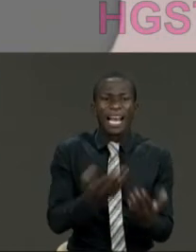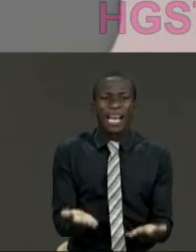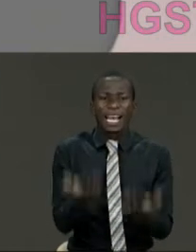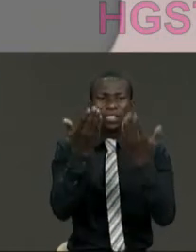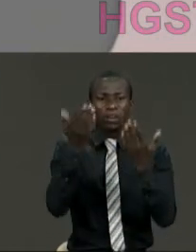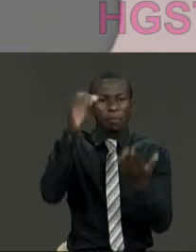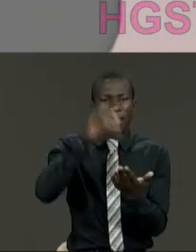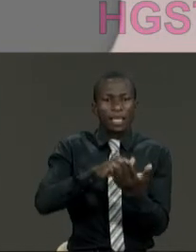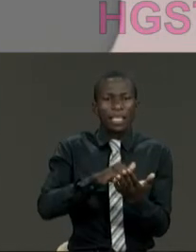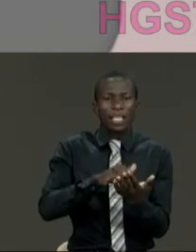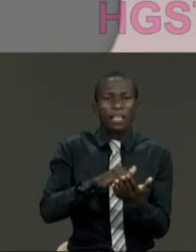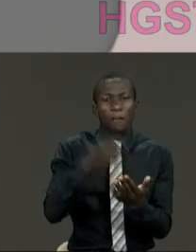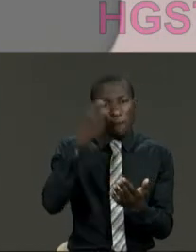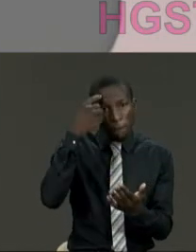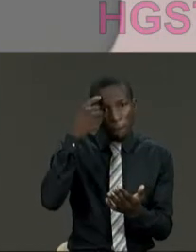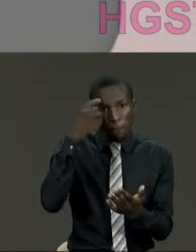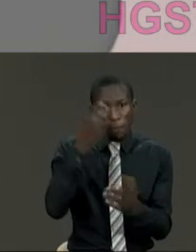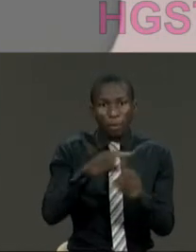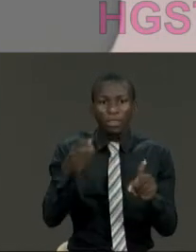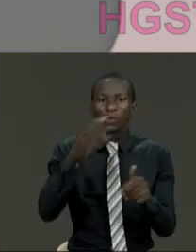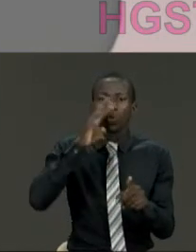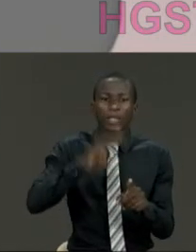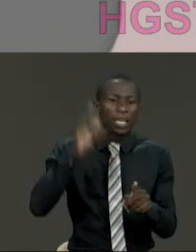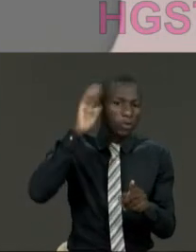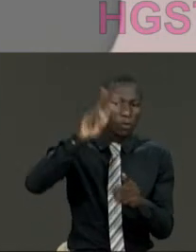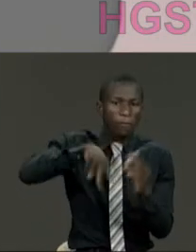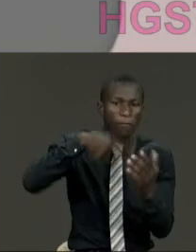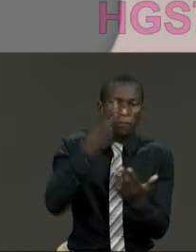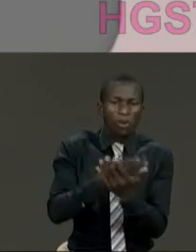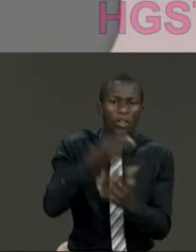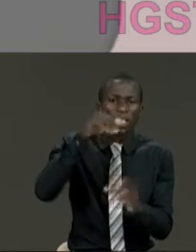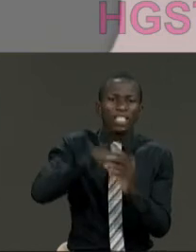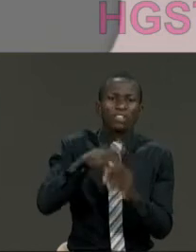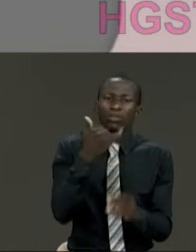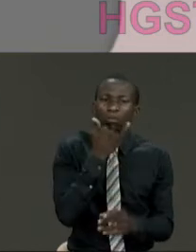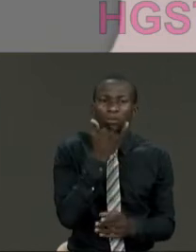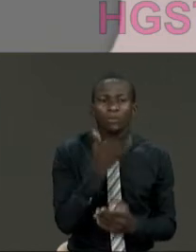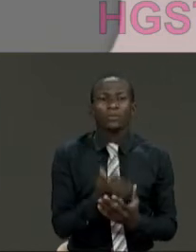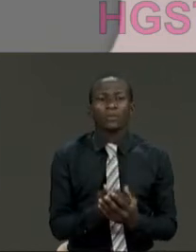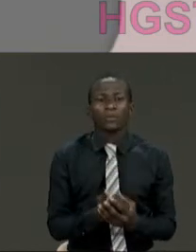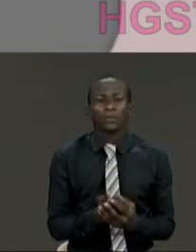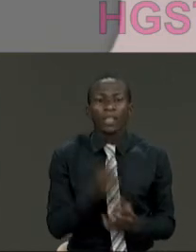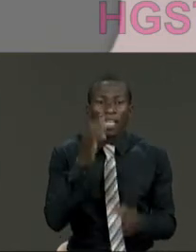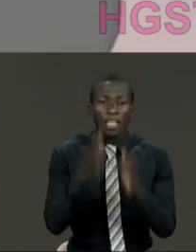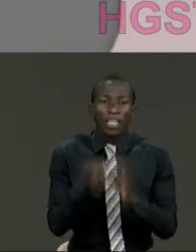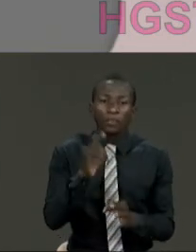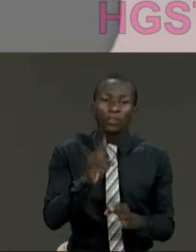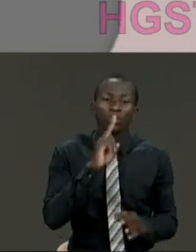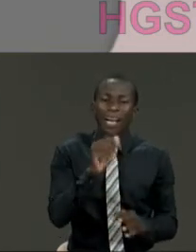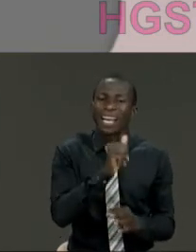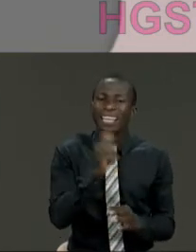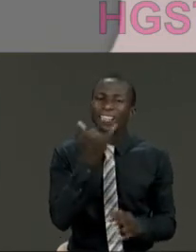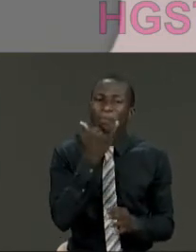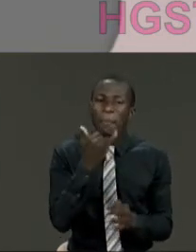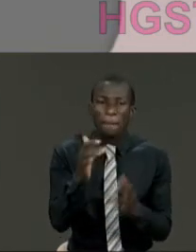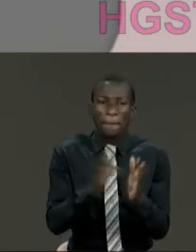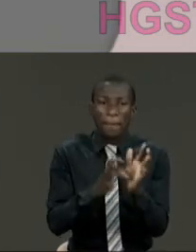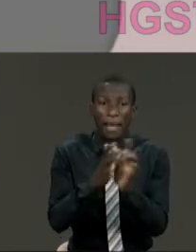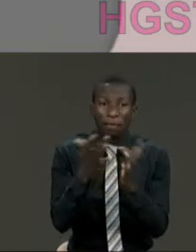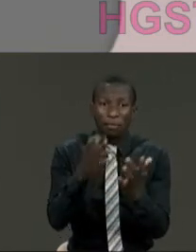fall into mischief." If you are a Bible reader, in Matthew chapter